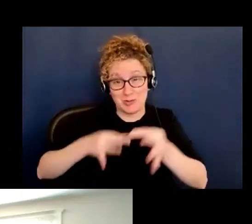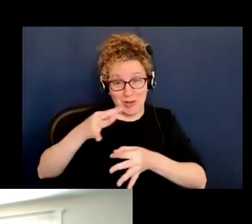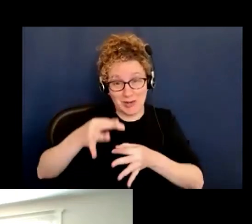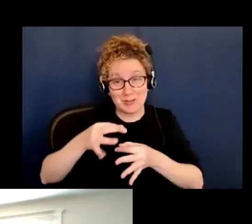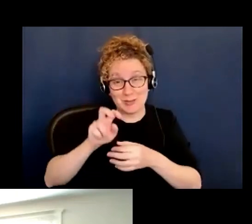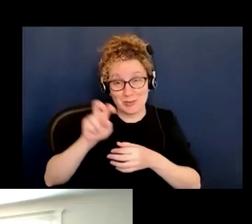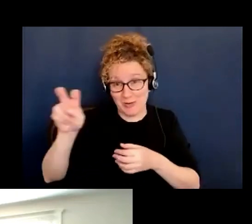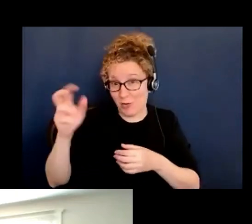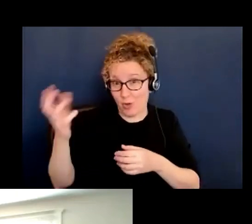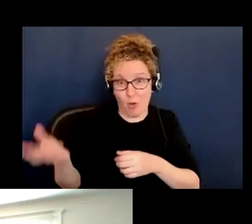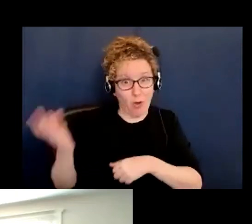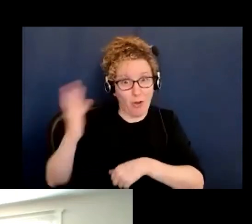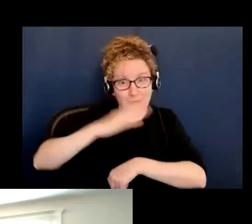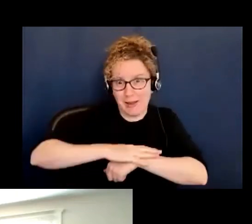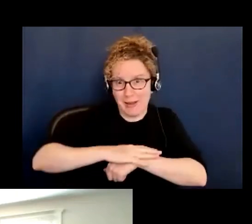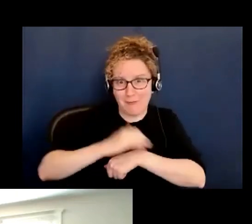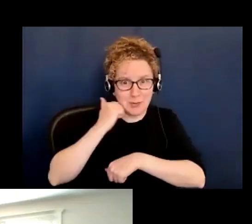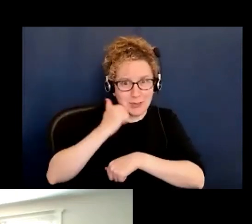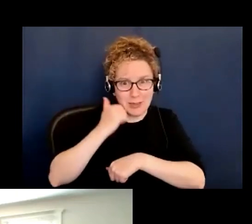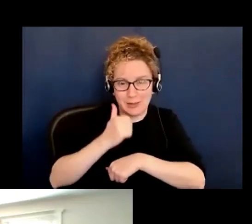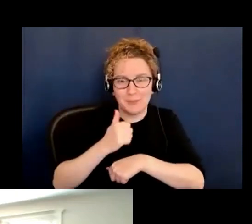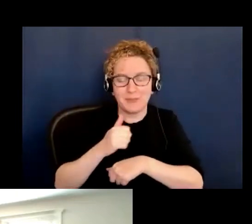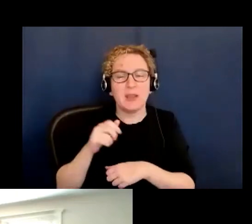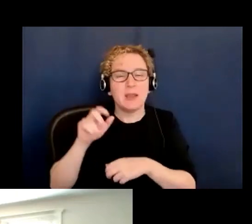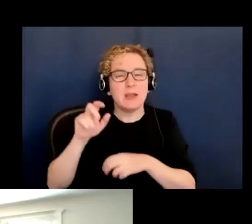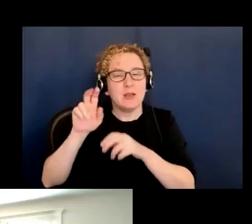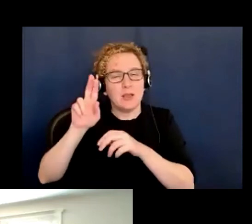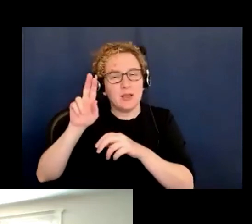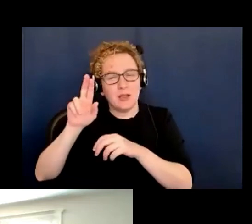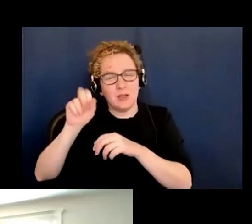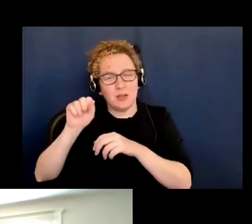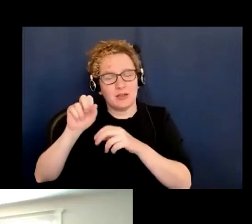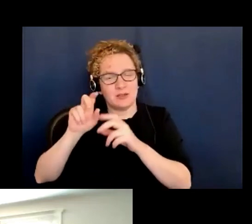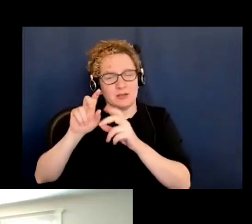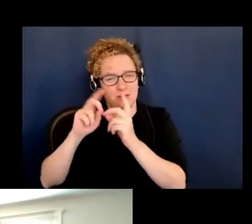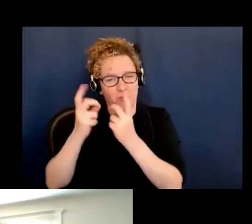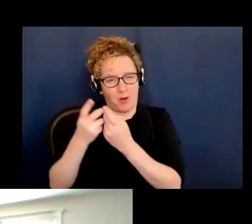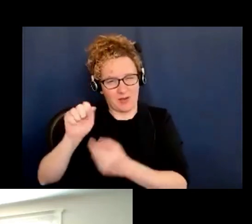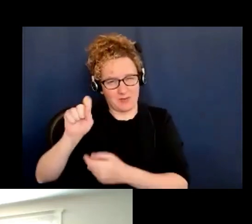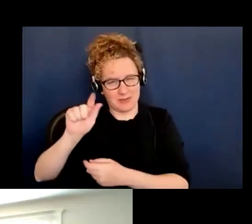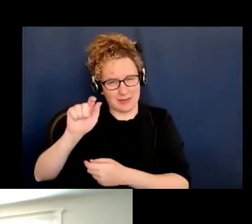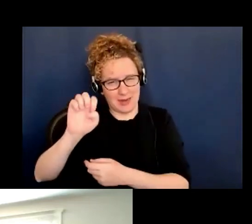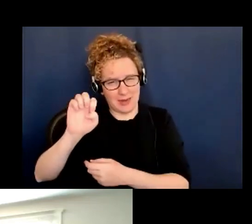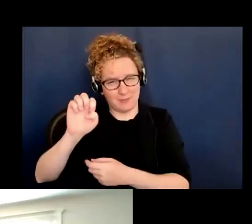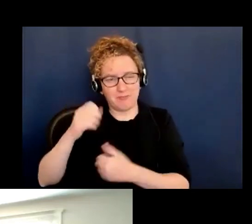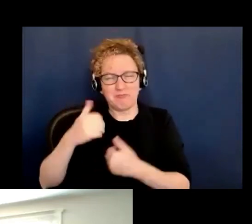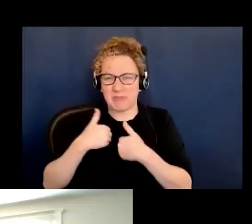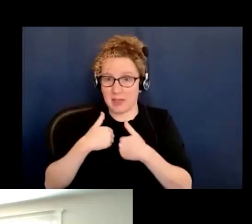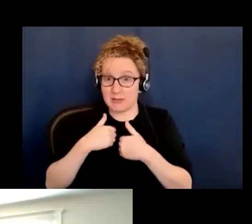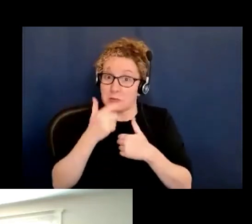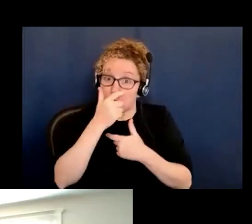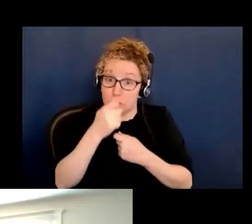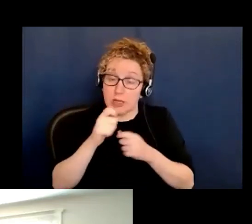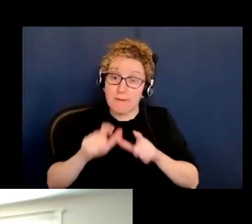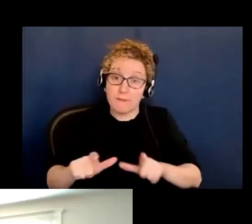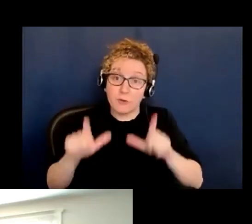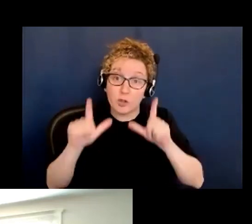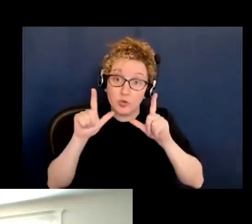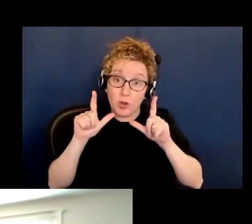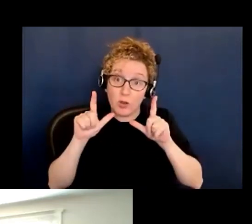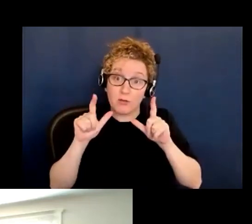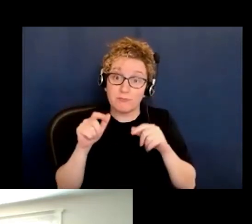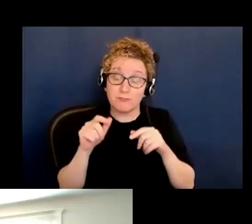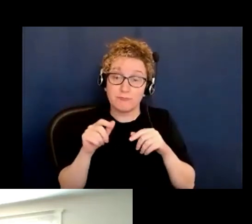And then the State Department also has some interesting virtual internships that allow people to kind of